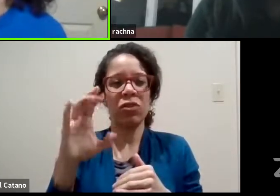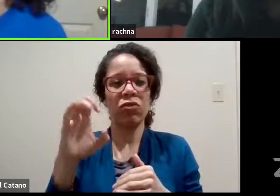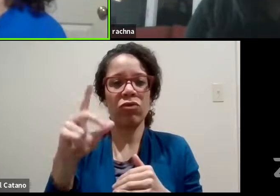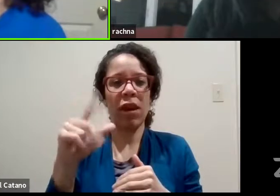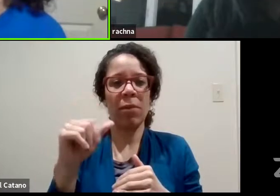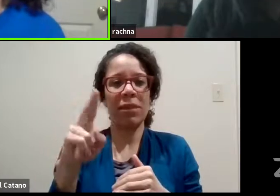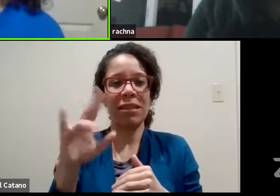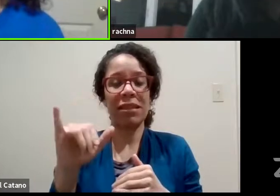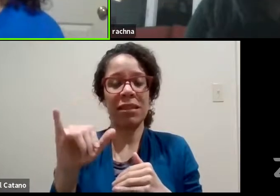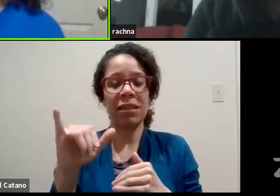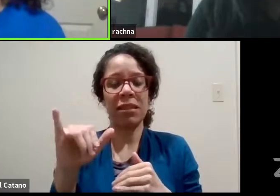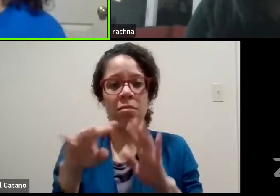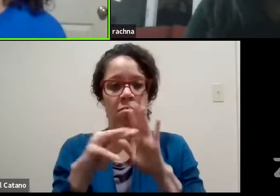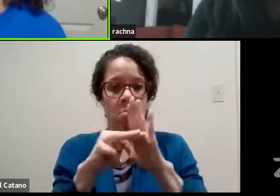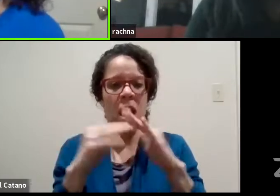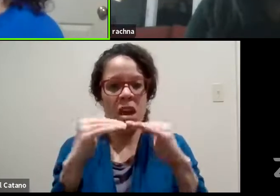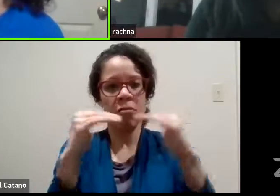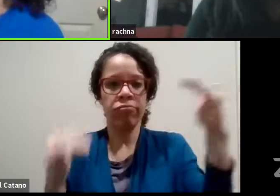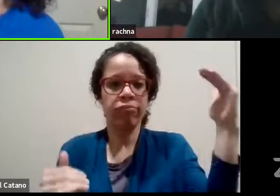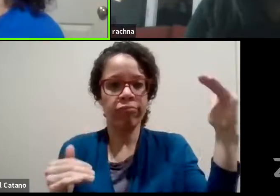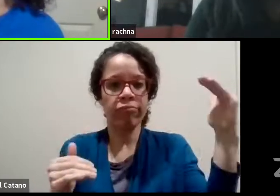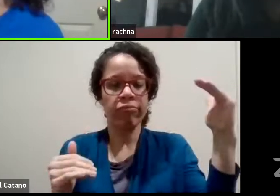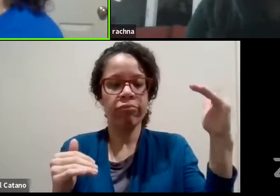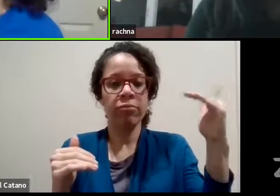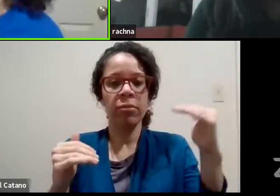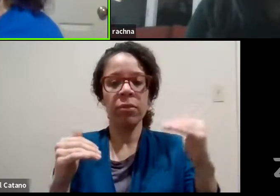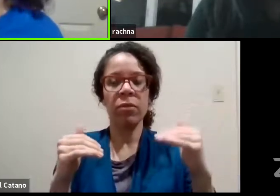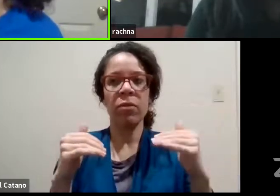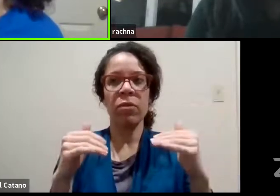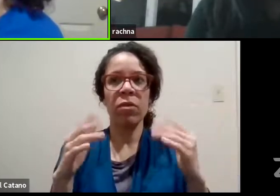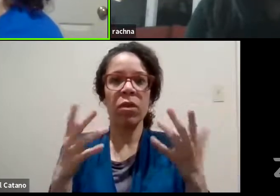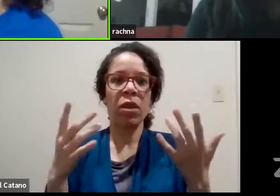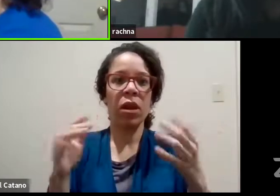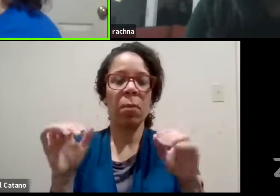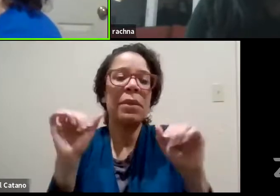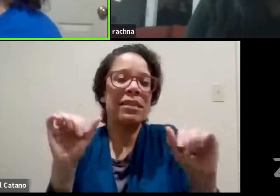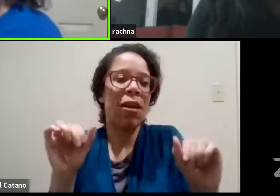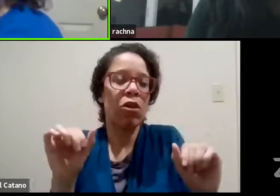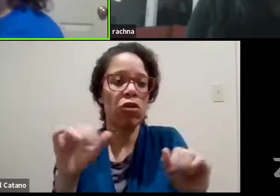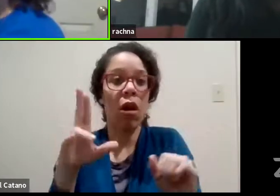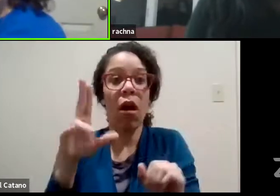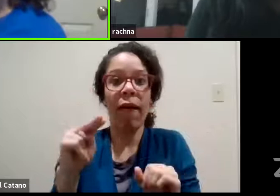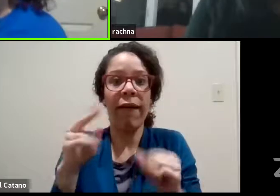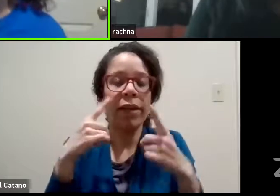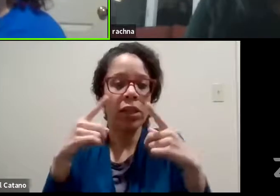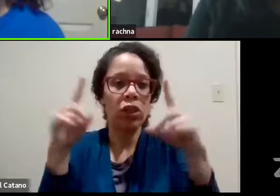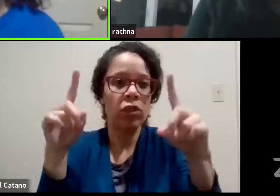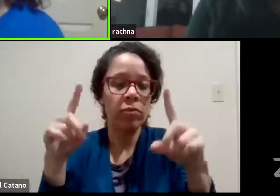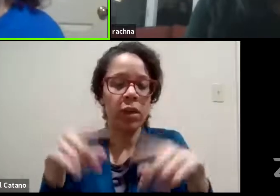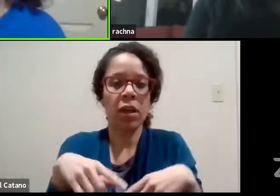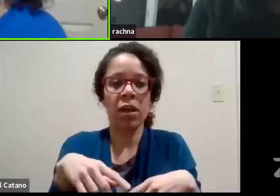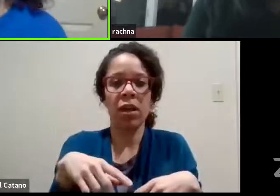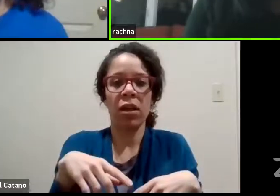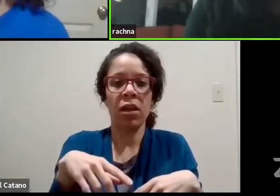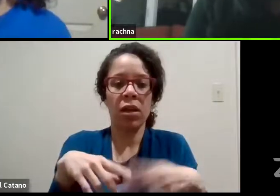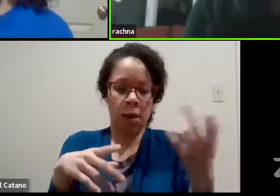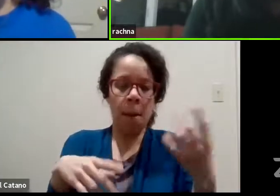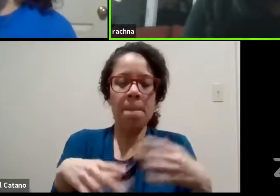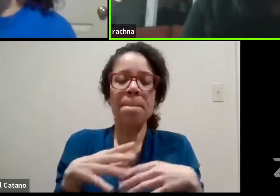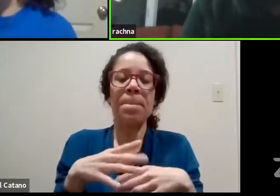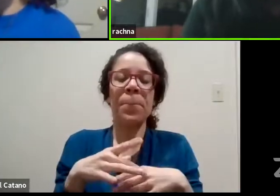discrepancy between potential and achievement, between ability and what students produce?